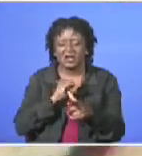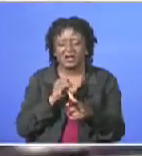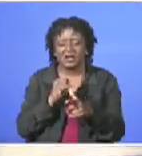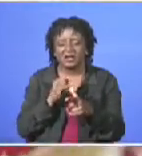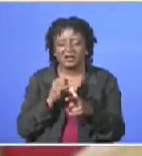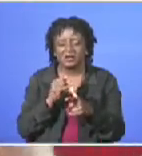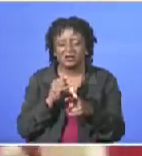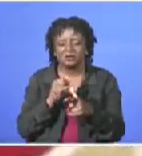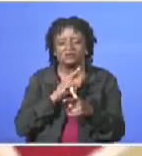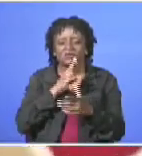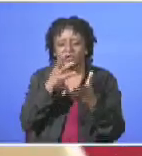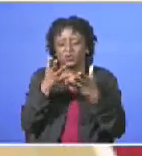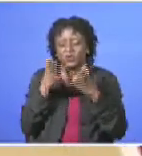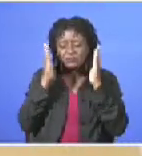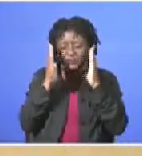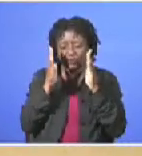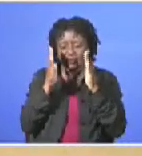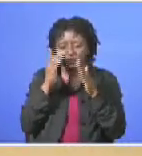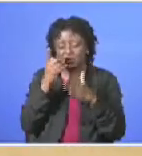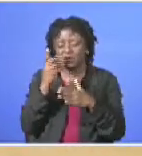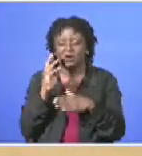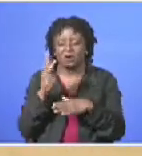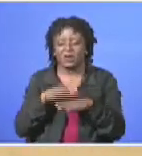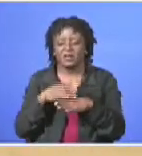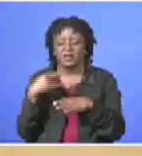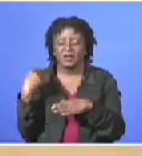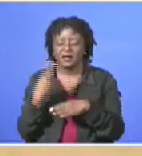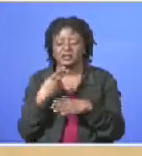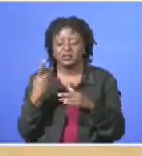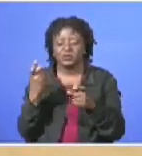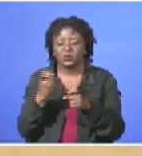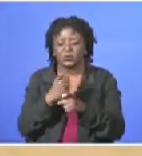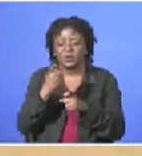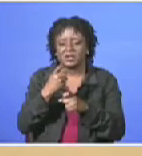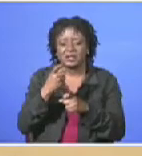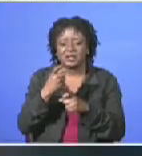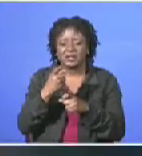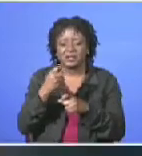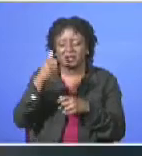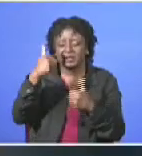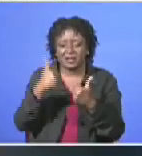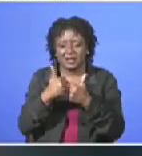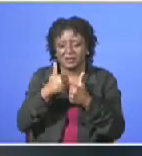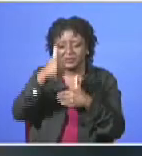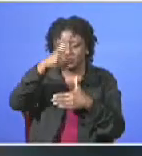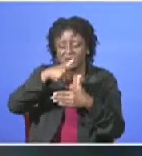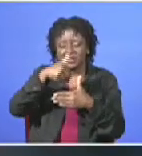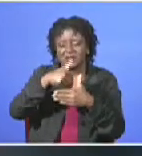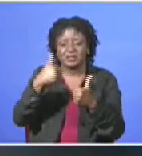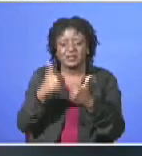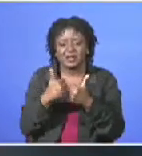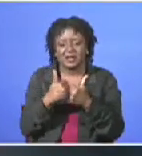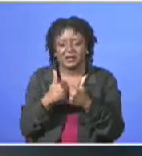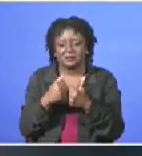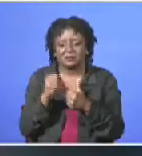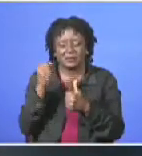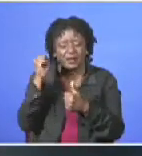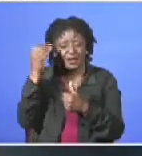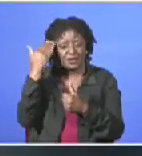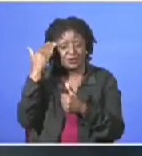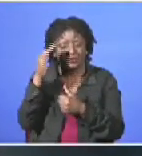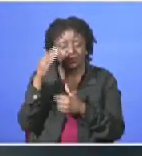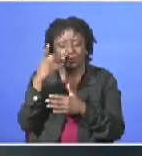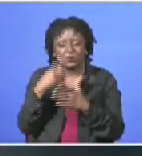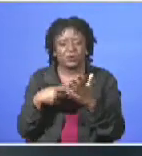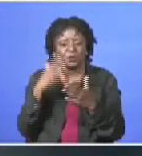winning games within the game, because realistically speaking, I don't know what's going to happen